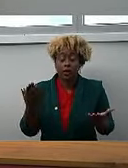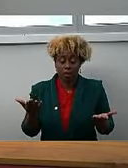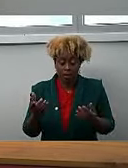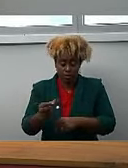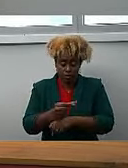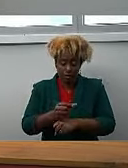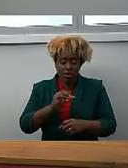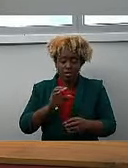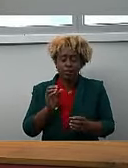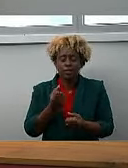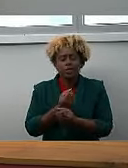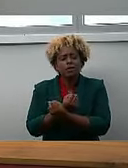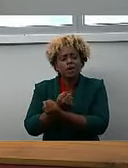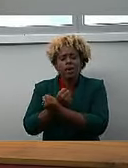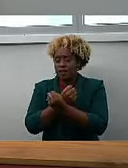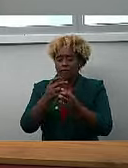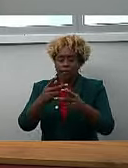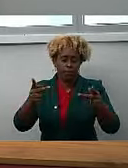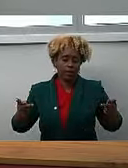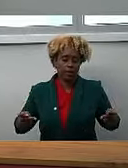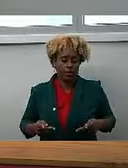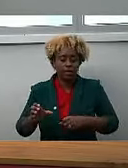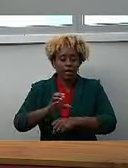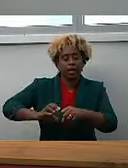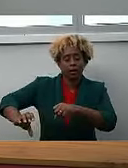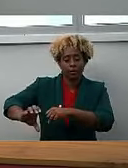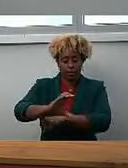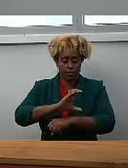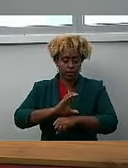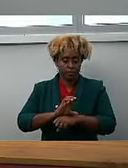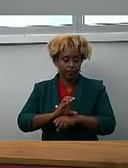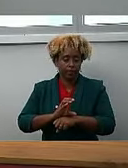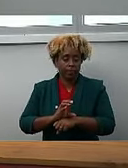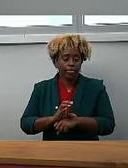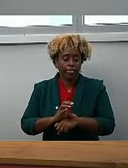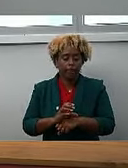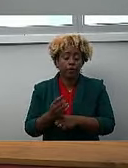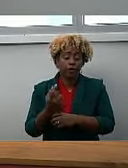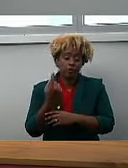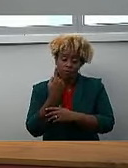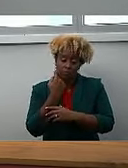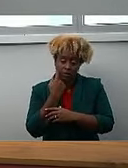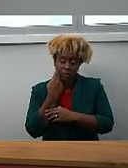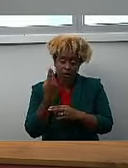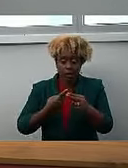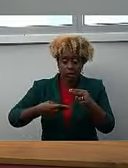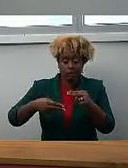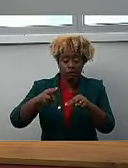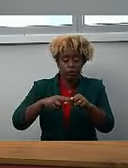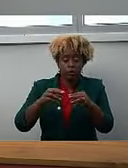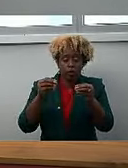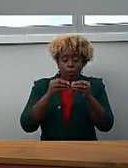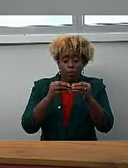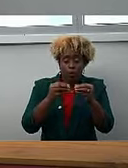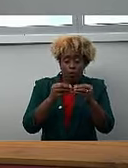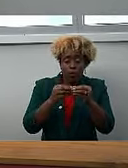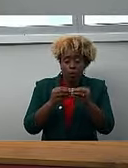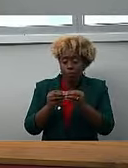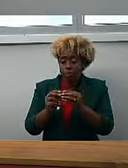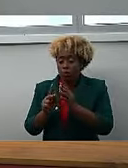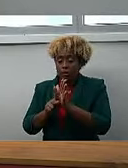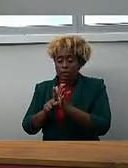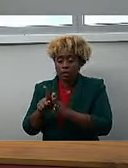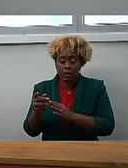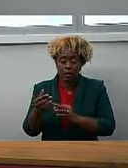Caribbean. While not unique to Grenada, the recent increase in violent crimes involving the use